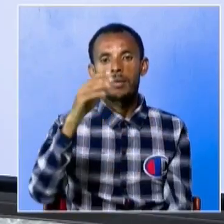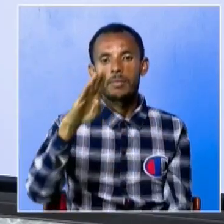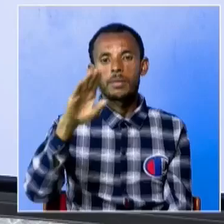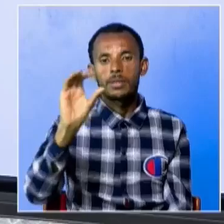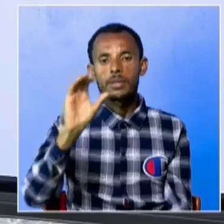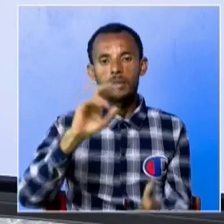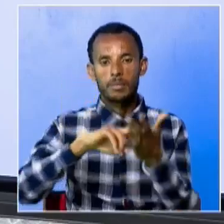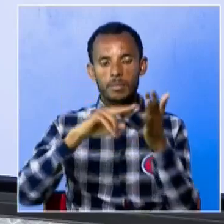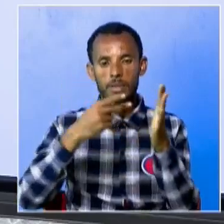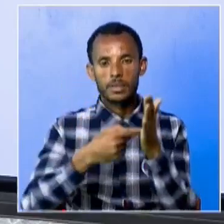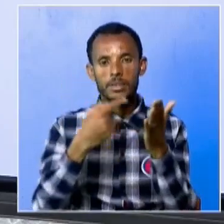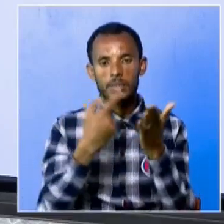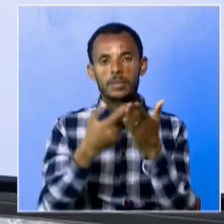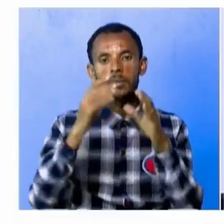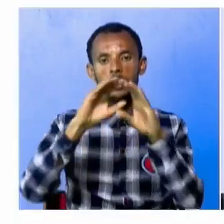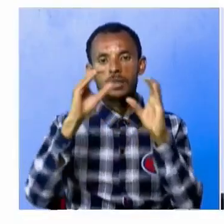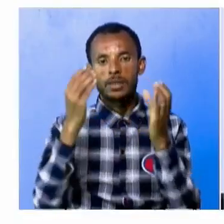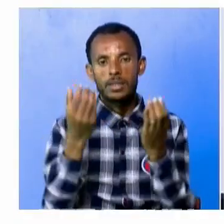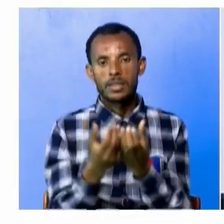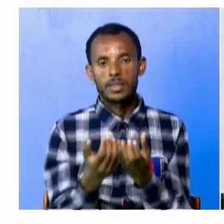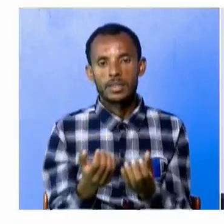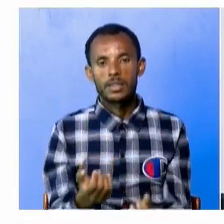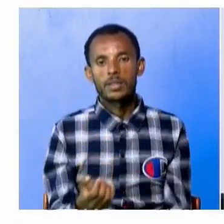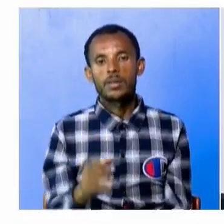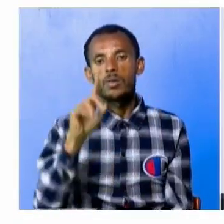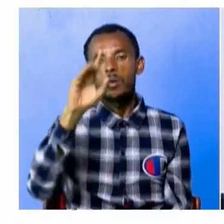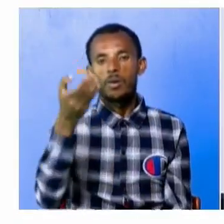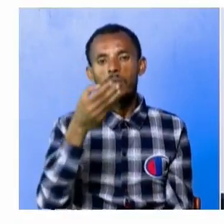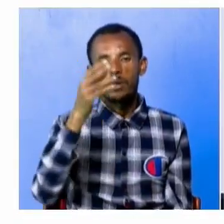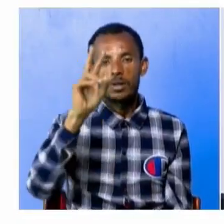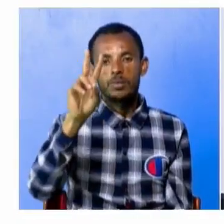means this part is